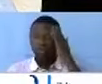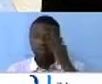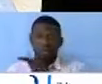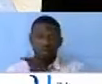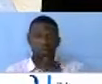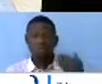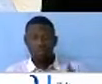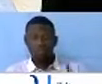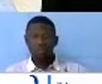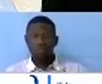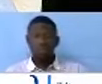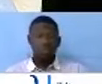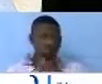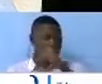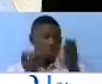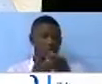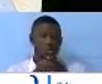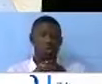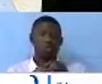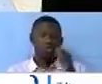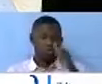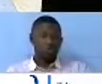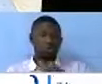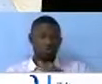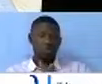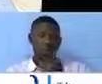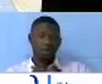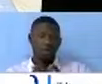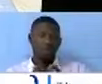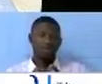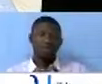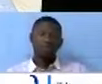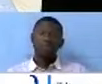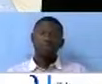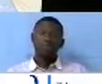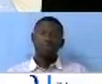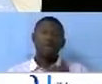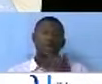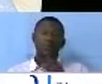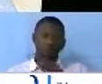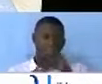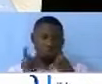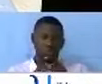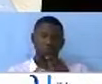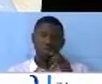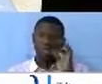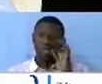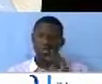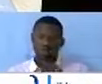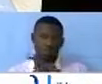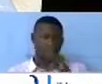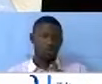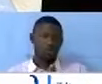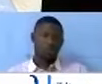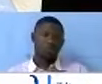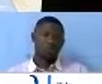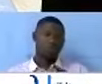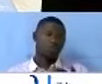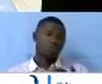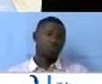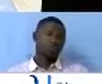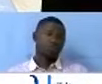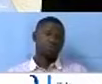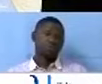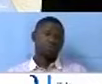being tortured to obtain confessions. Lan nga tontu ci li nga xamne mom la la council